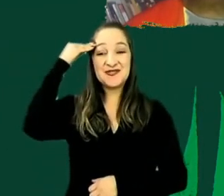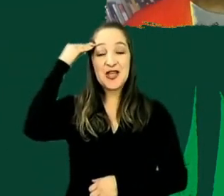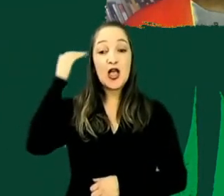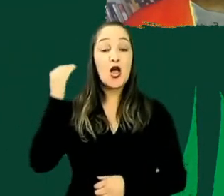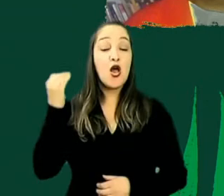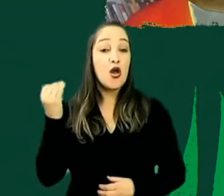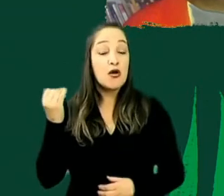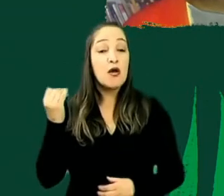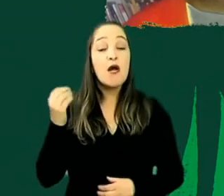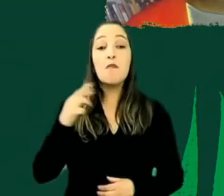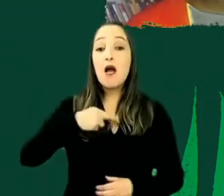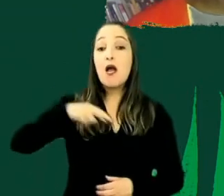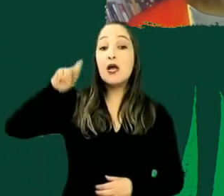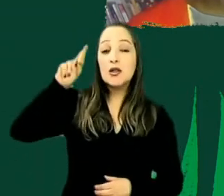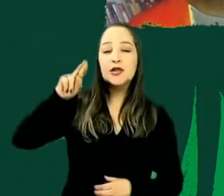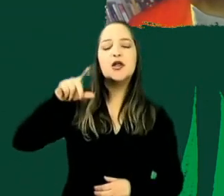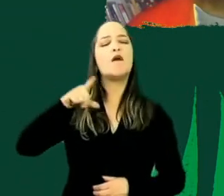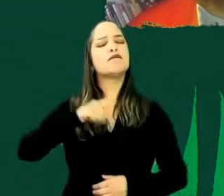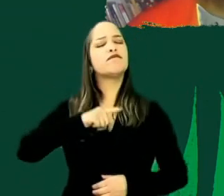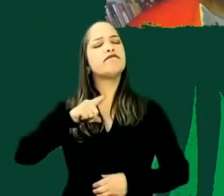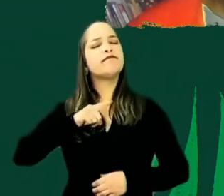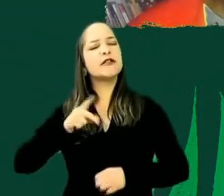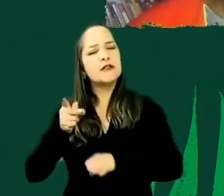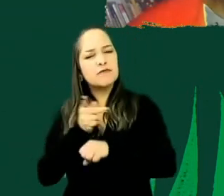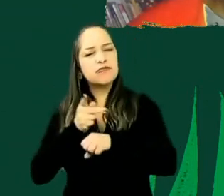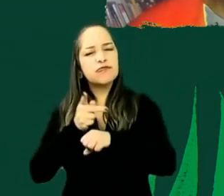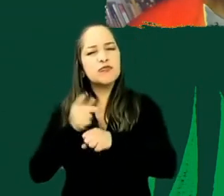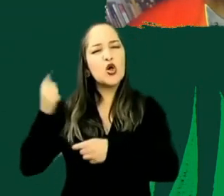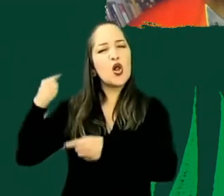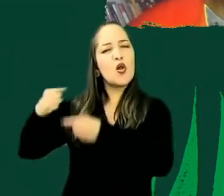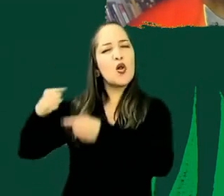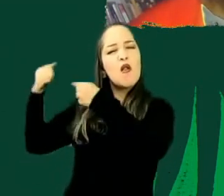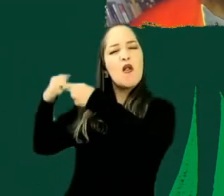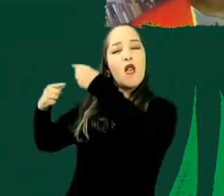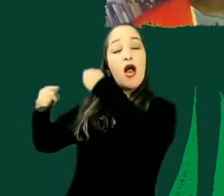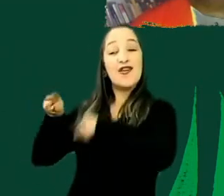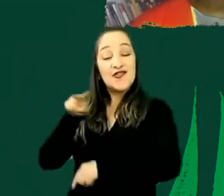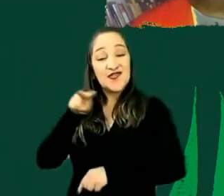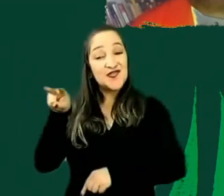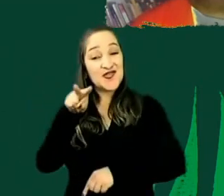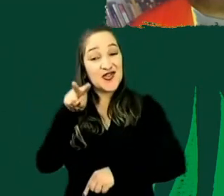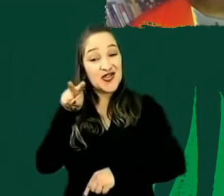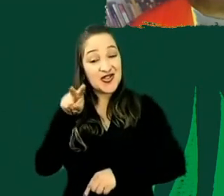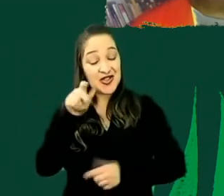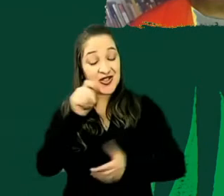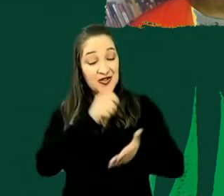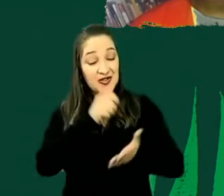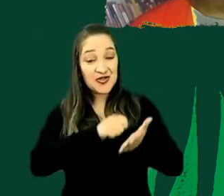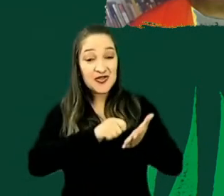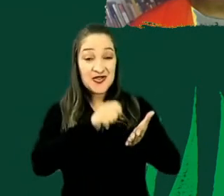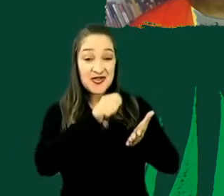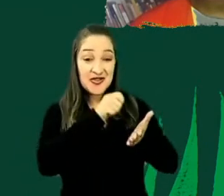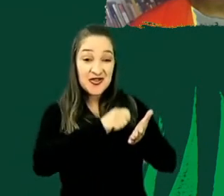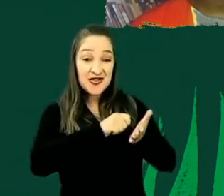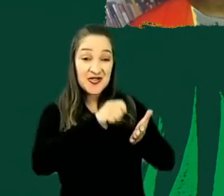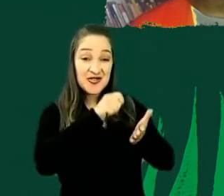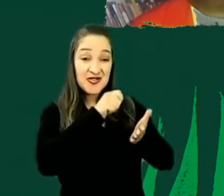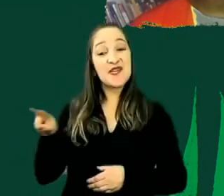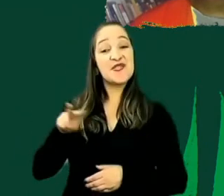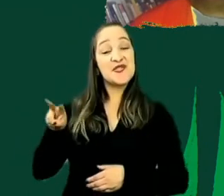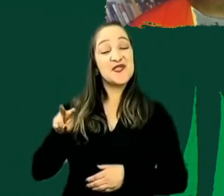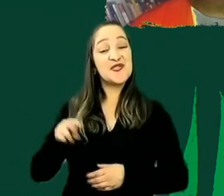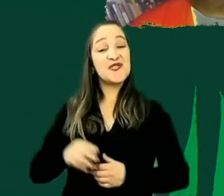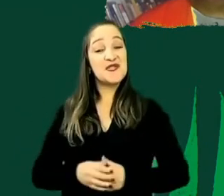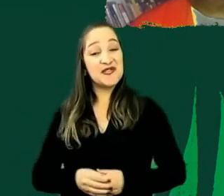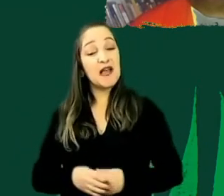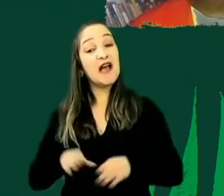religion, which has this search for our ancestors. The two of you as authors, both Alice Walker and